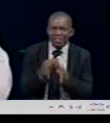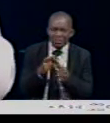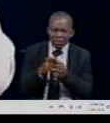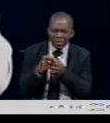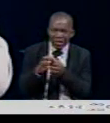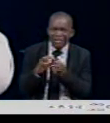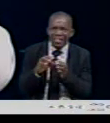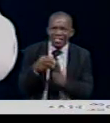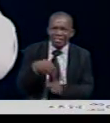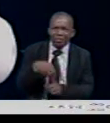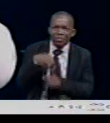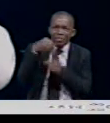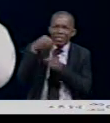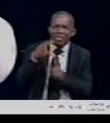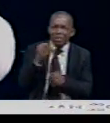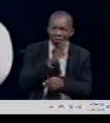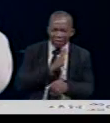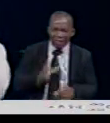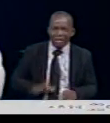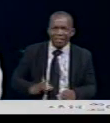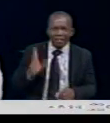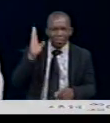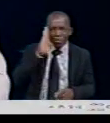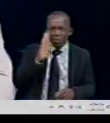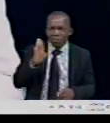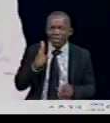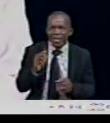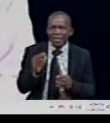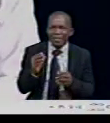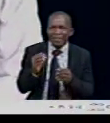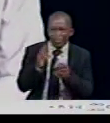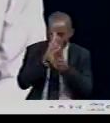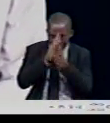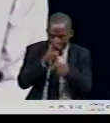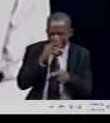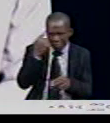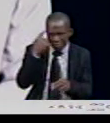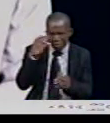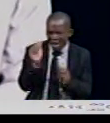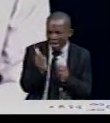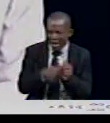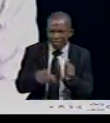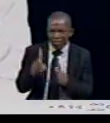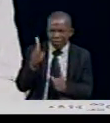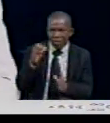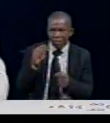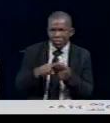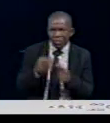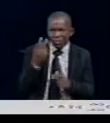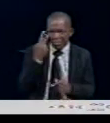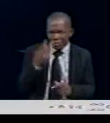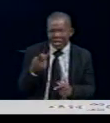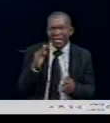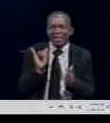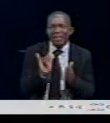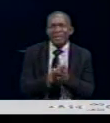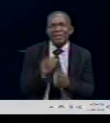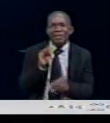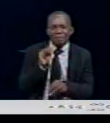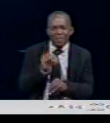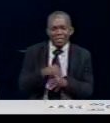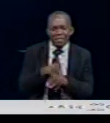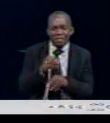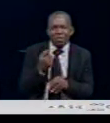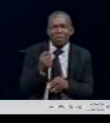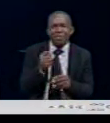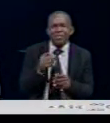Christ will be called, will be held all for everyone to see. We want to pray that the message of uniqueness of Christ